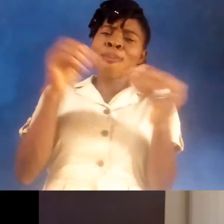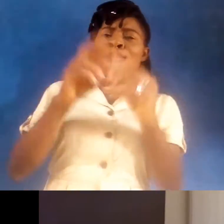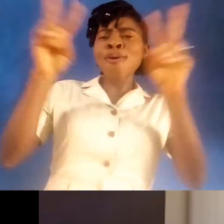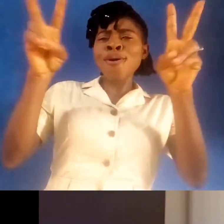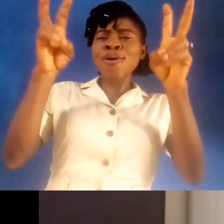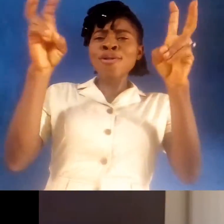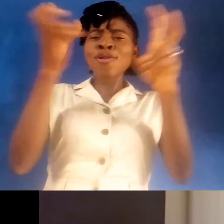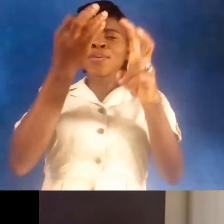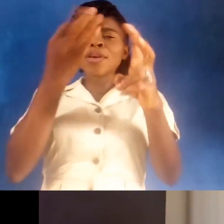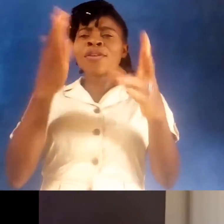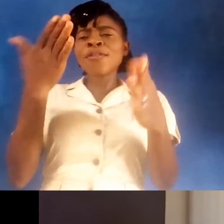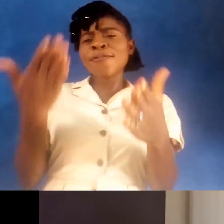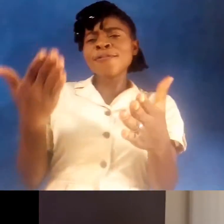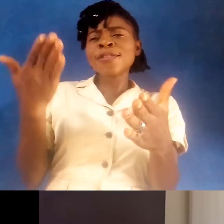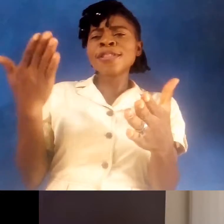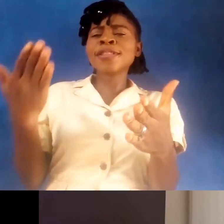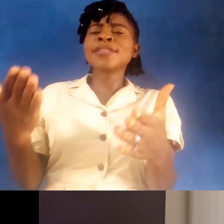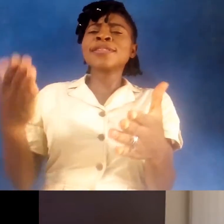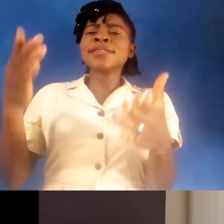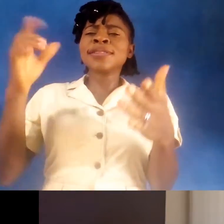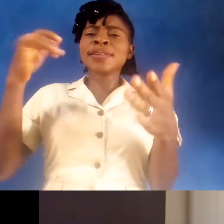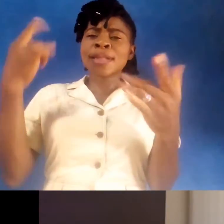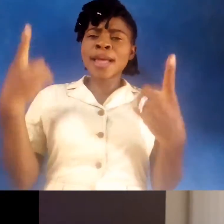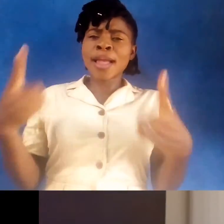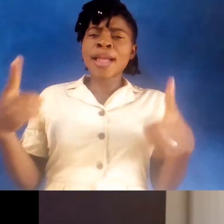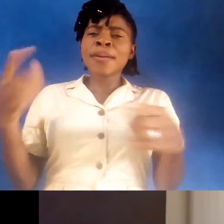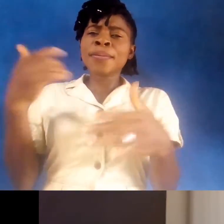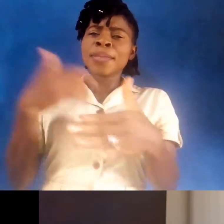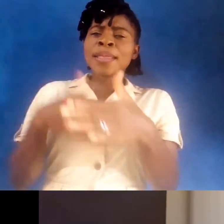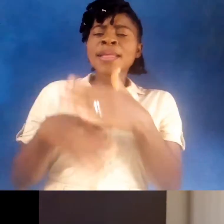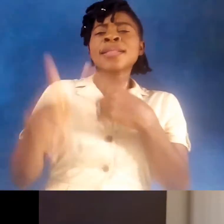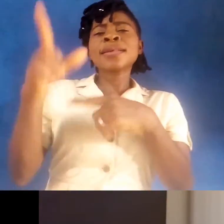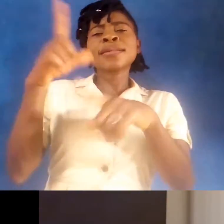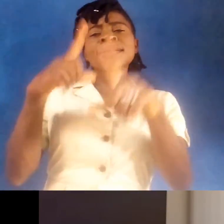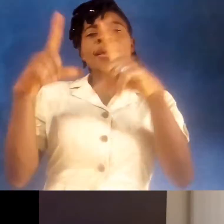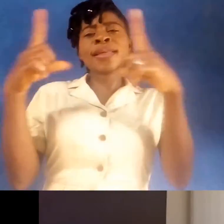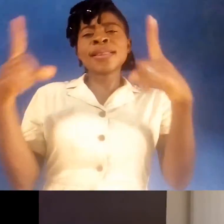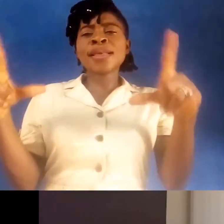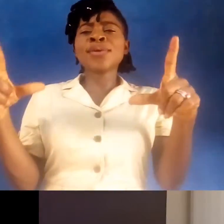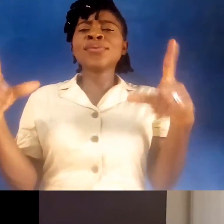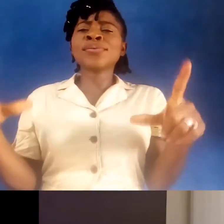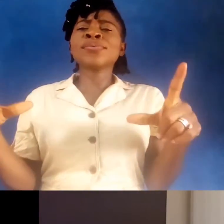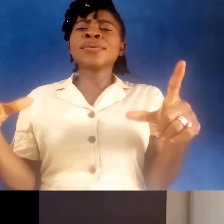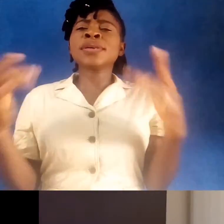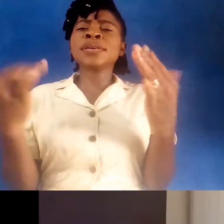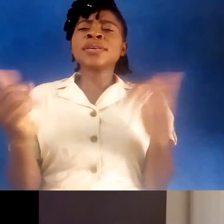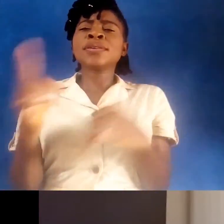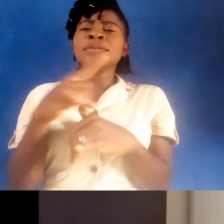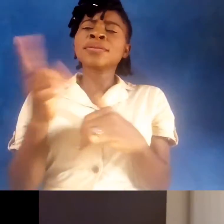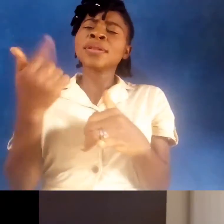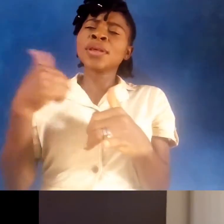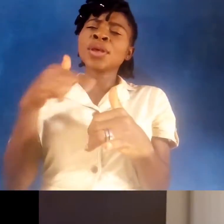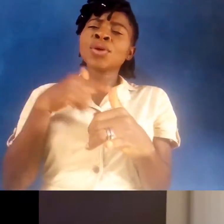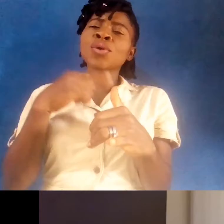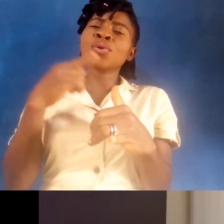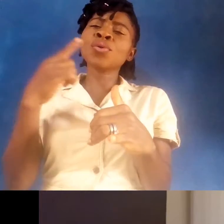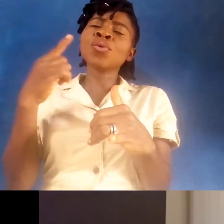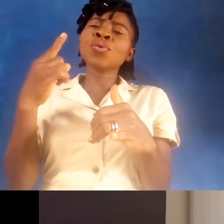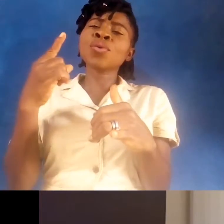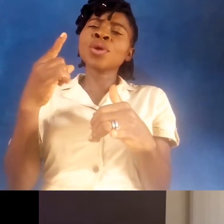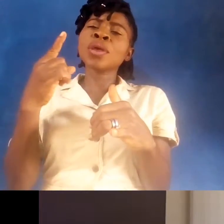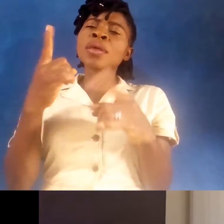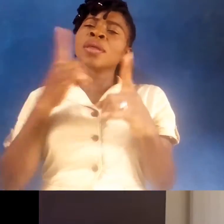things that happen in Adomorabe Sign Language. But today we are going to be talking about one